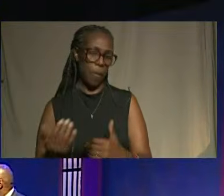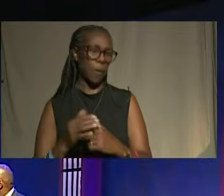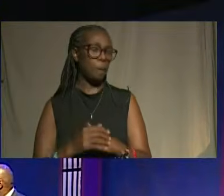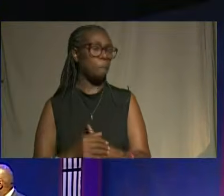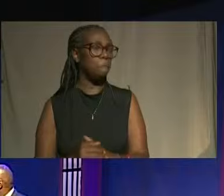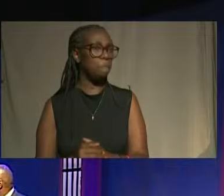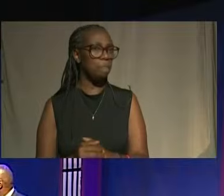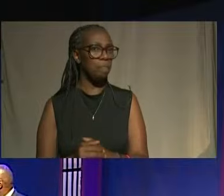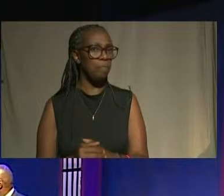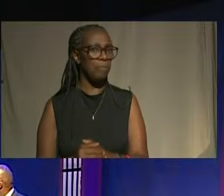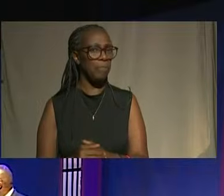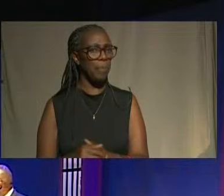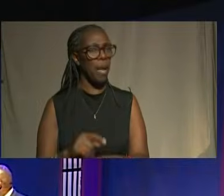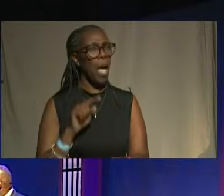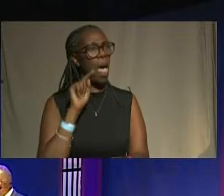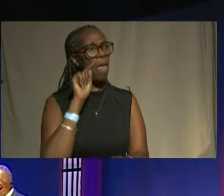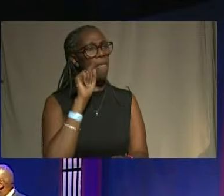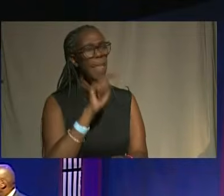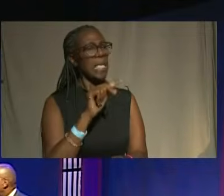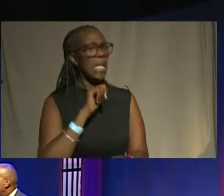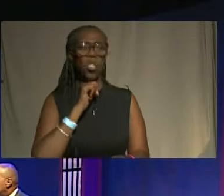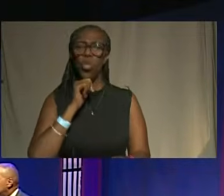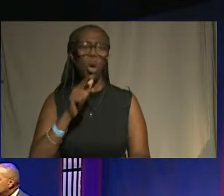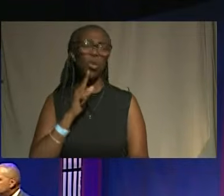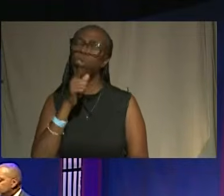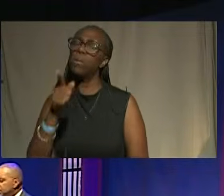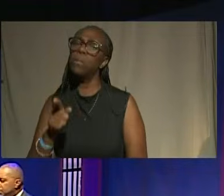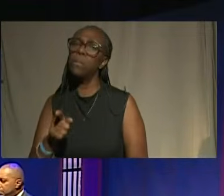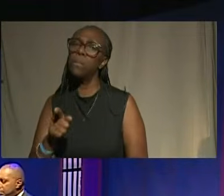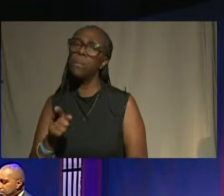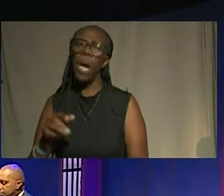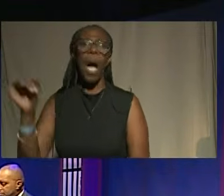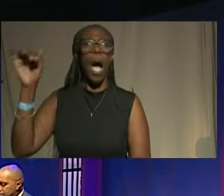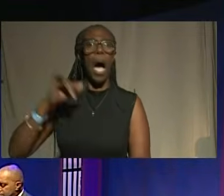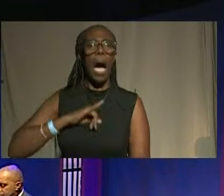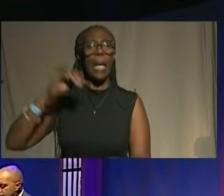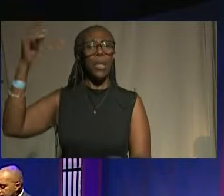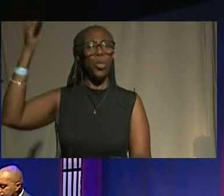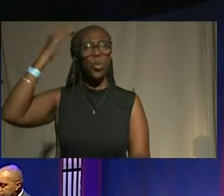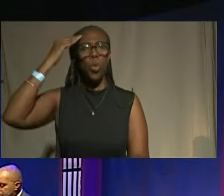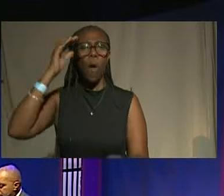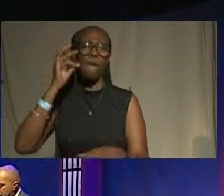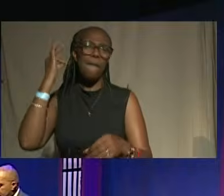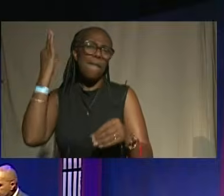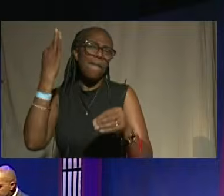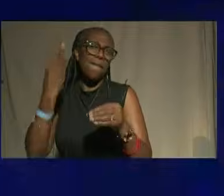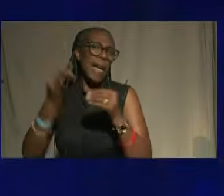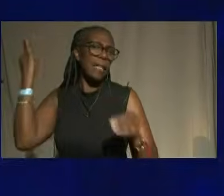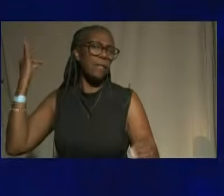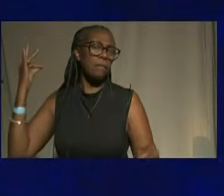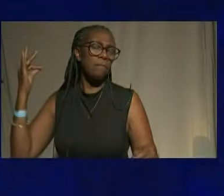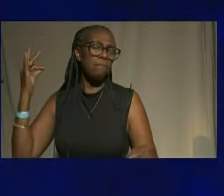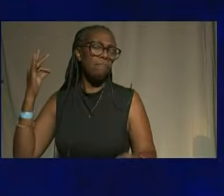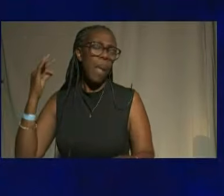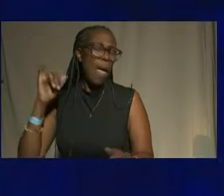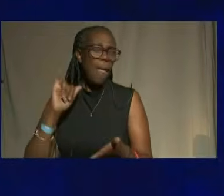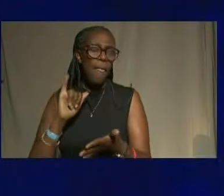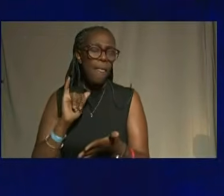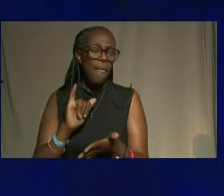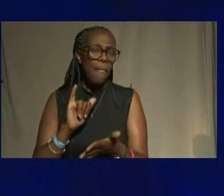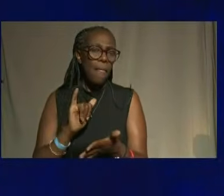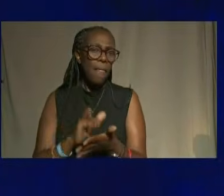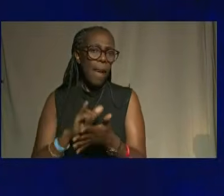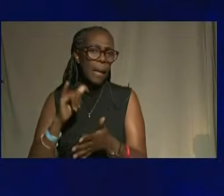is not true. I know as a certain fact that senior police officers with investigative experience for